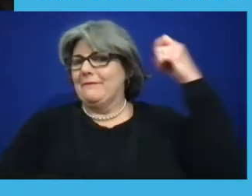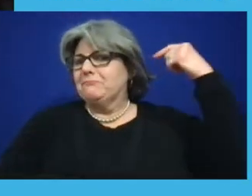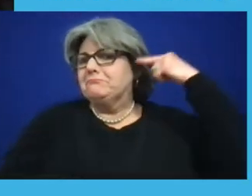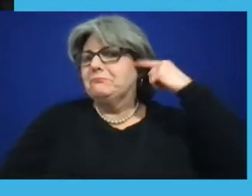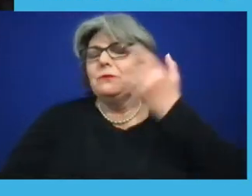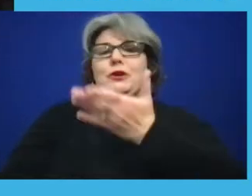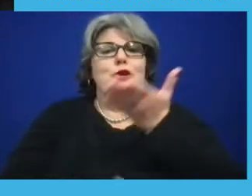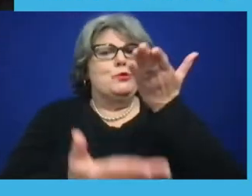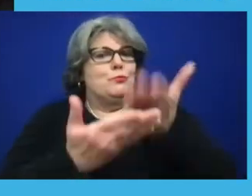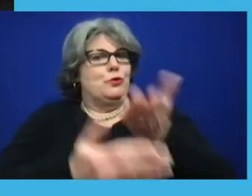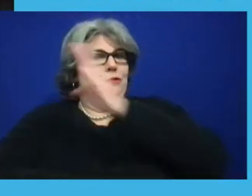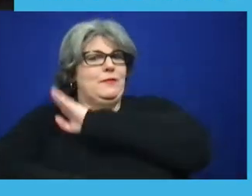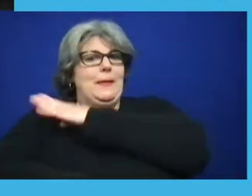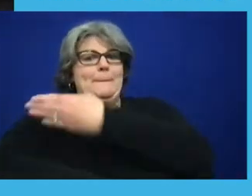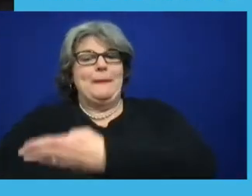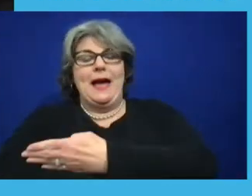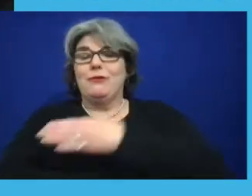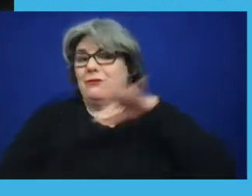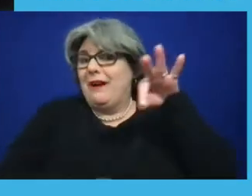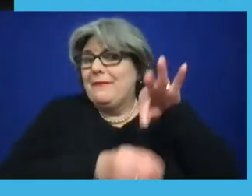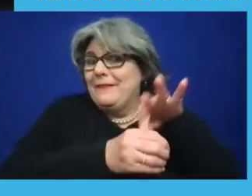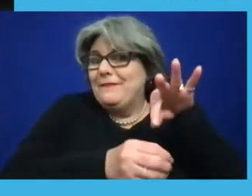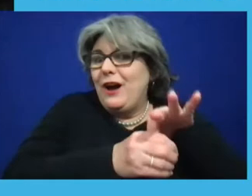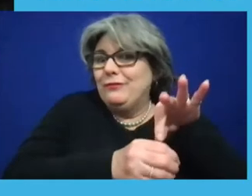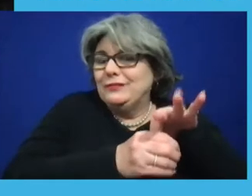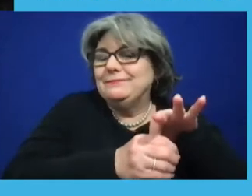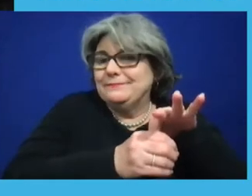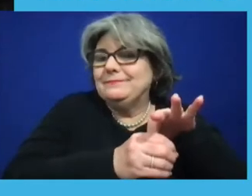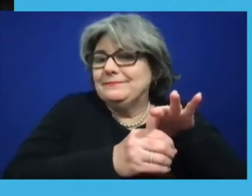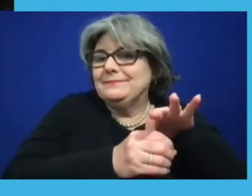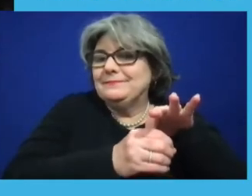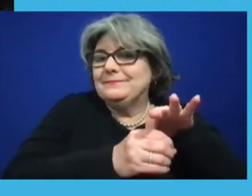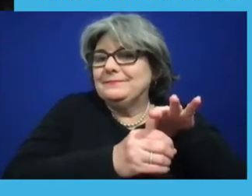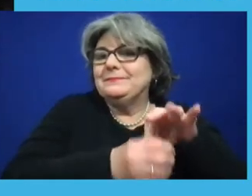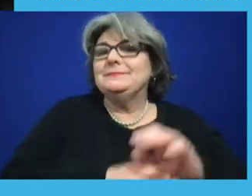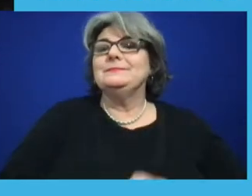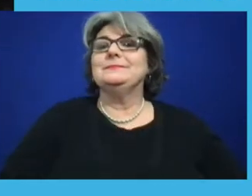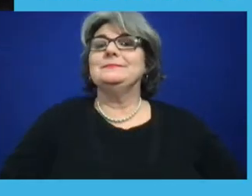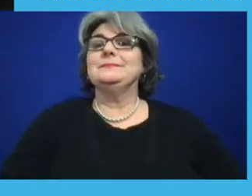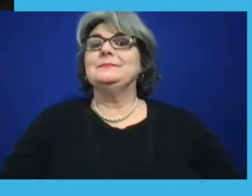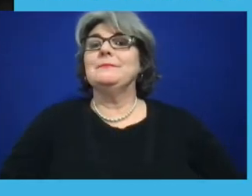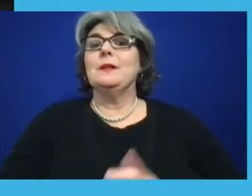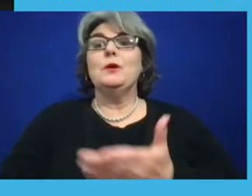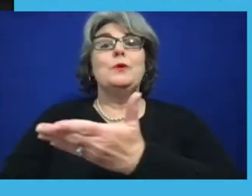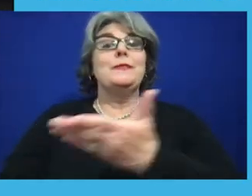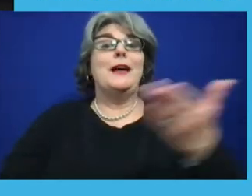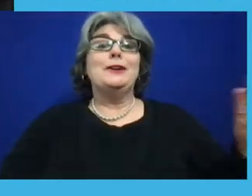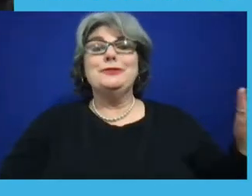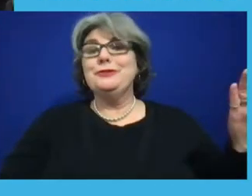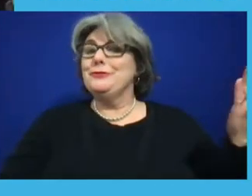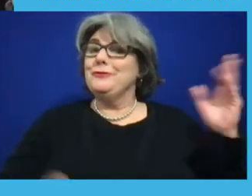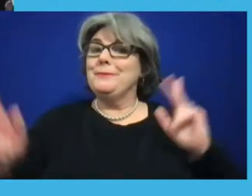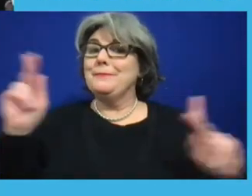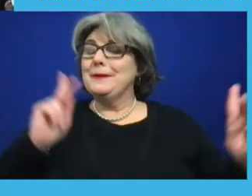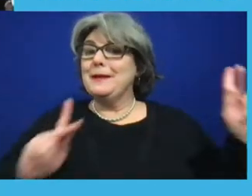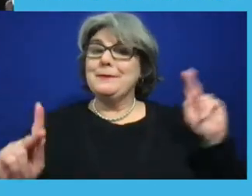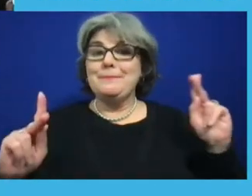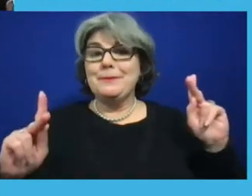Georgia, you proved the power of our democracy. You proved the power of the vote.